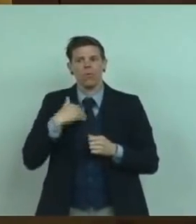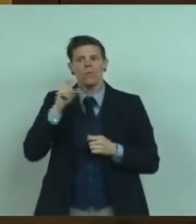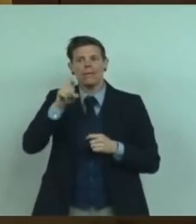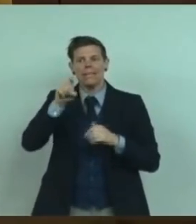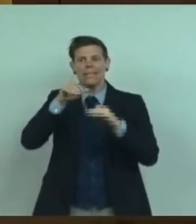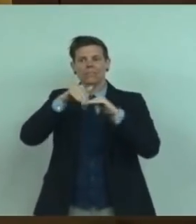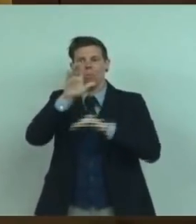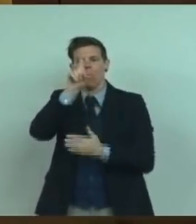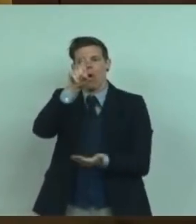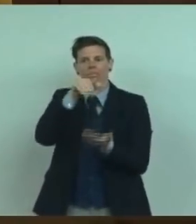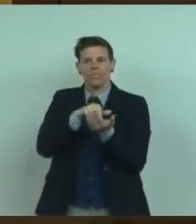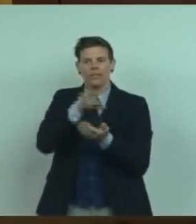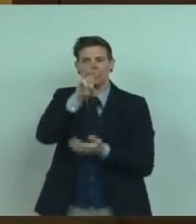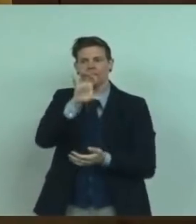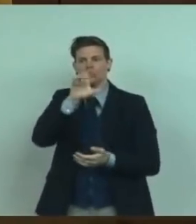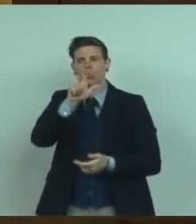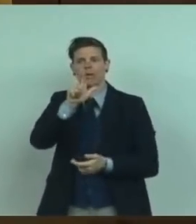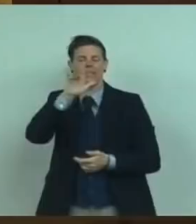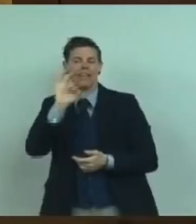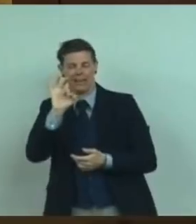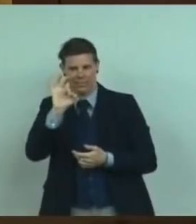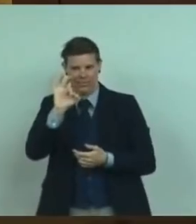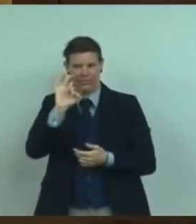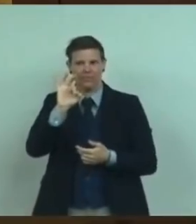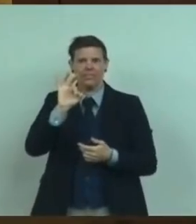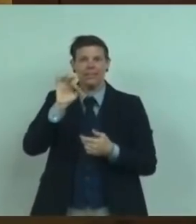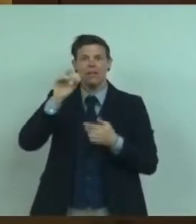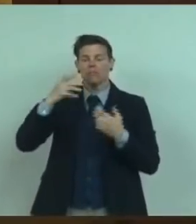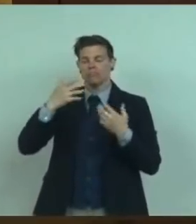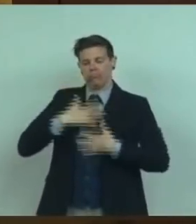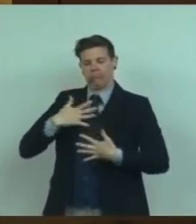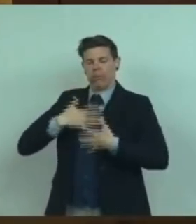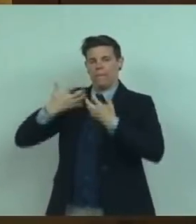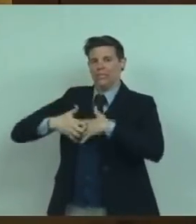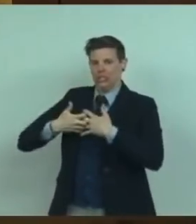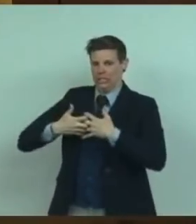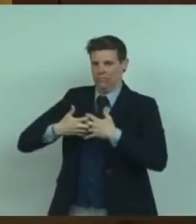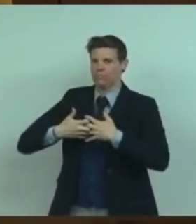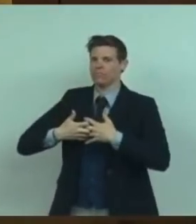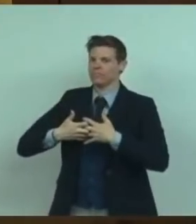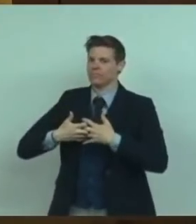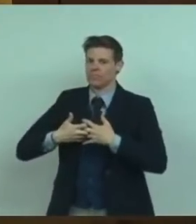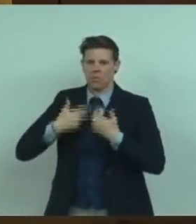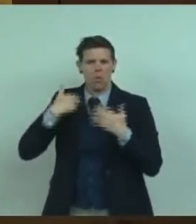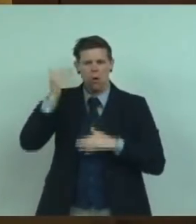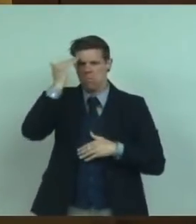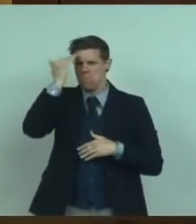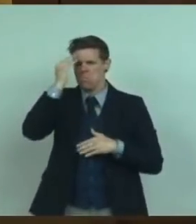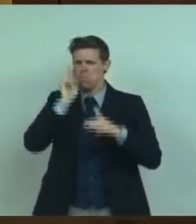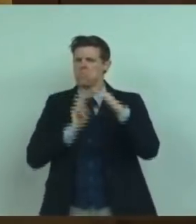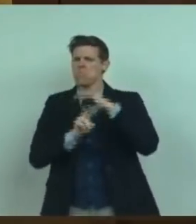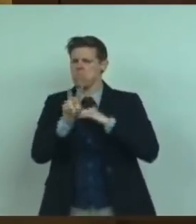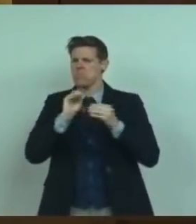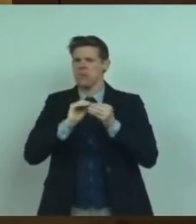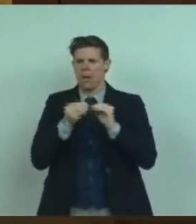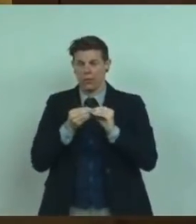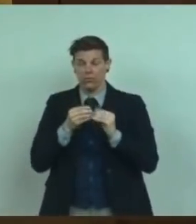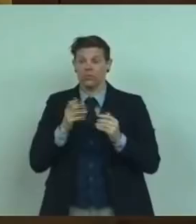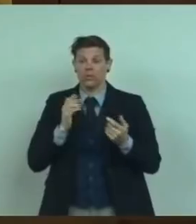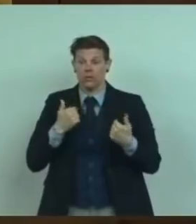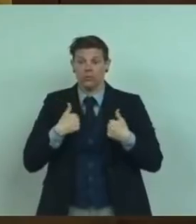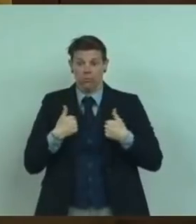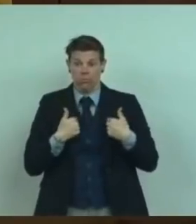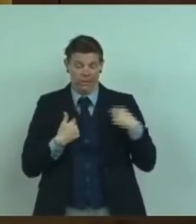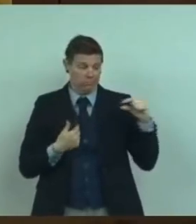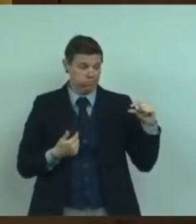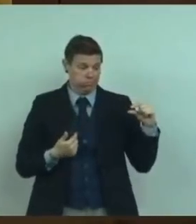1,629 ventilators, and we know that that's well more than what we have available. So you probably are